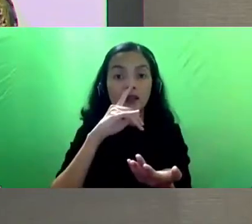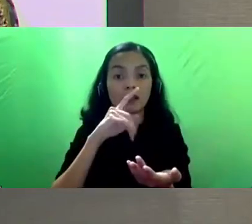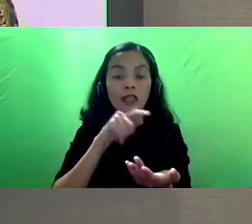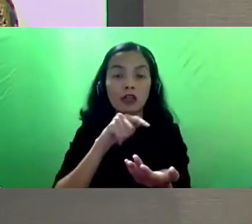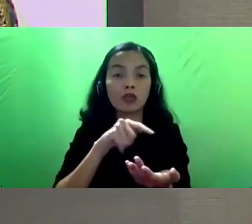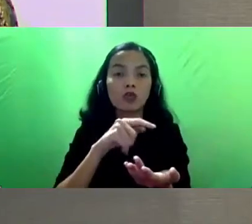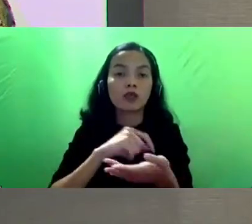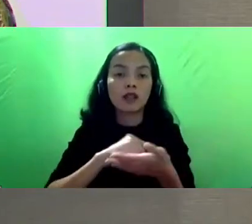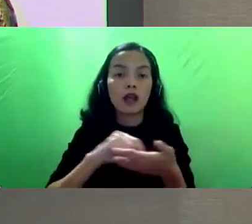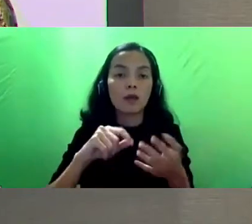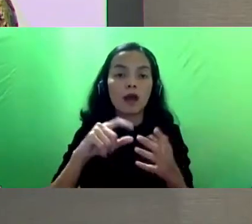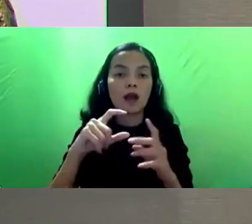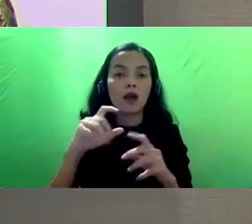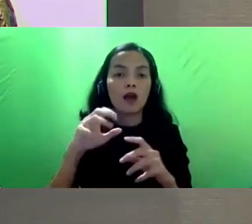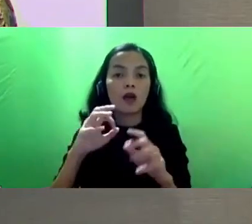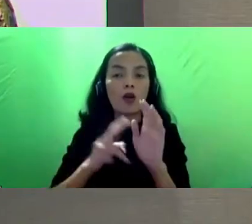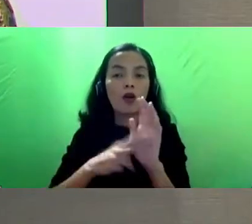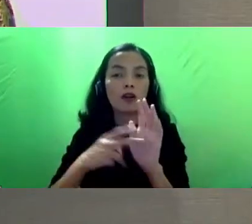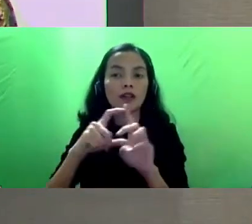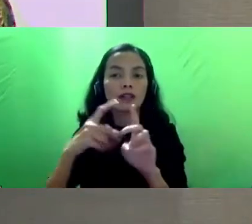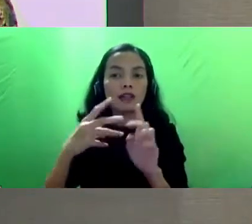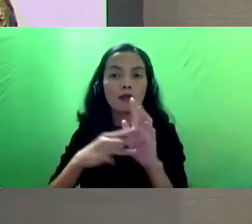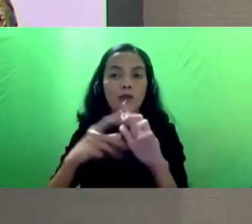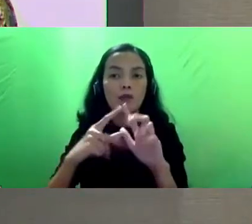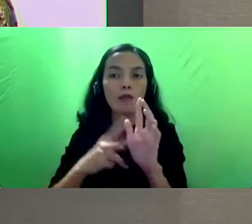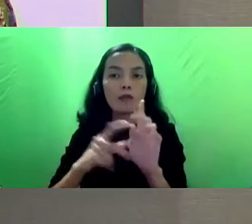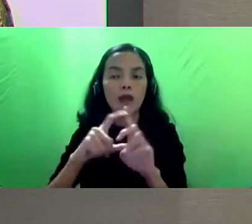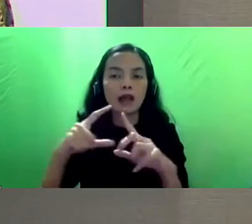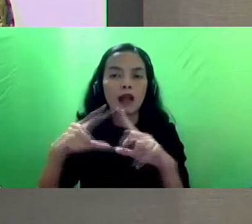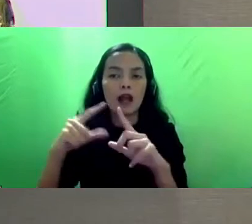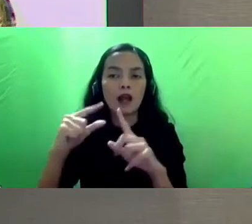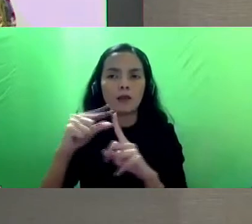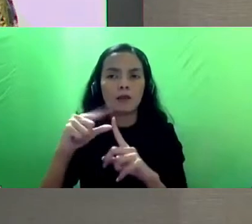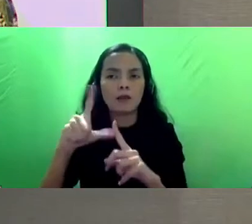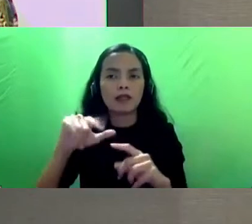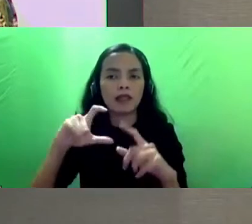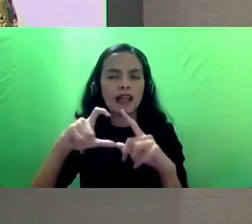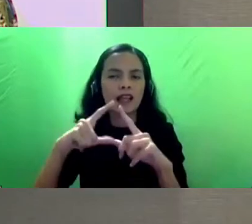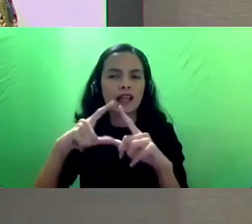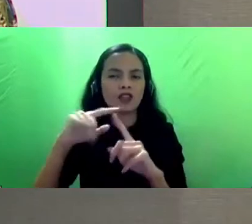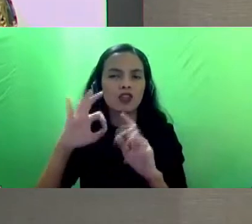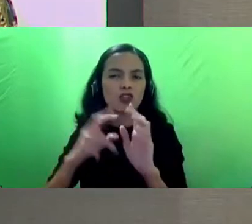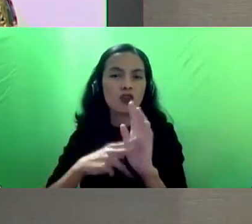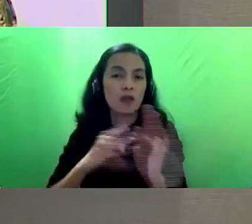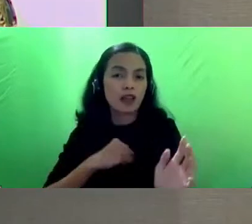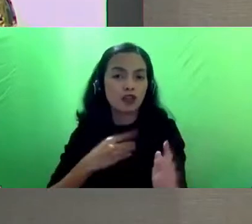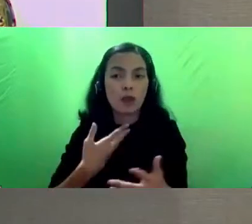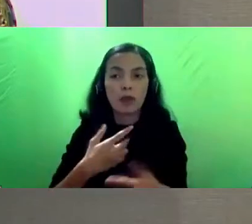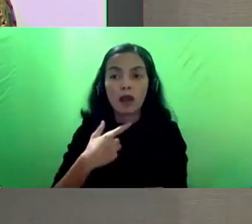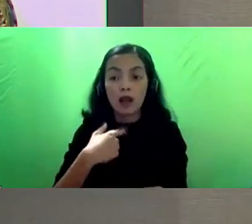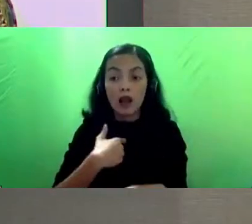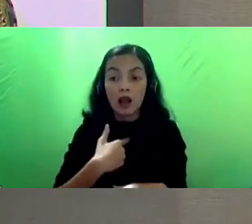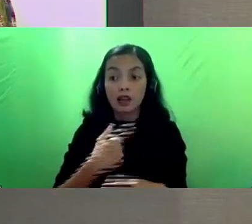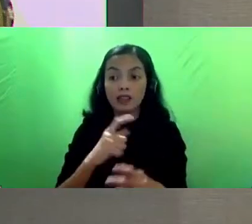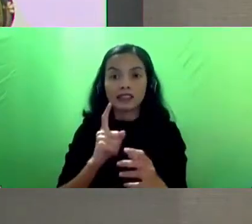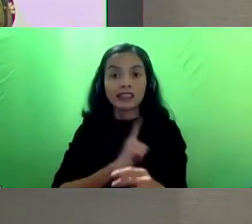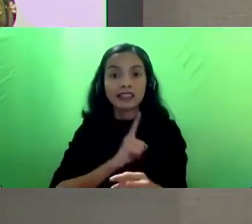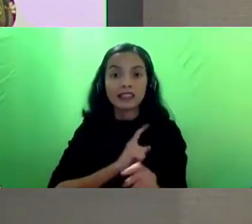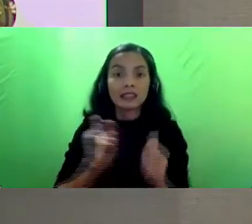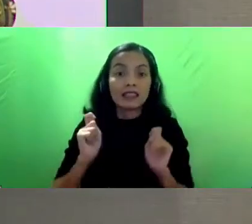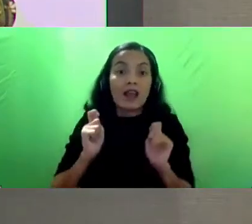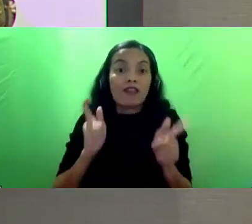people can register when people actually can apply to be included in the database. That's what still